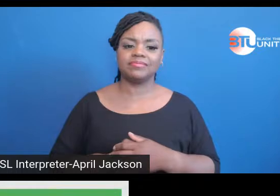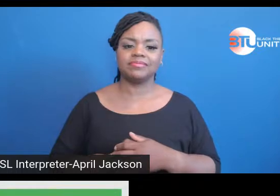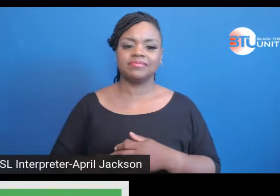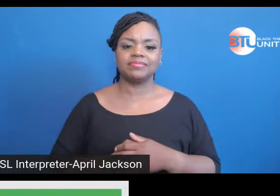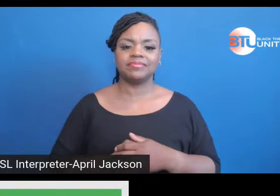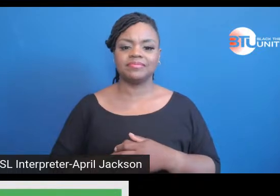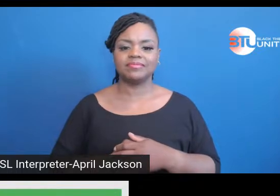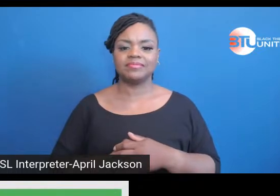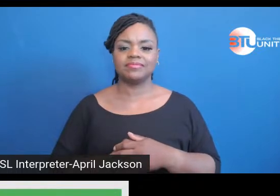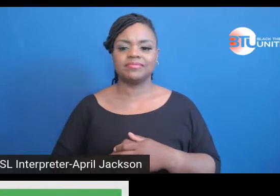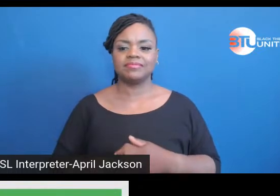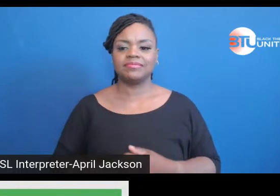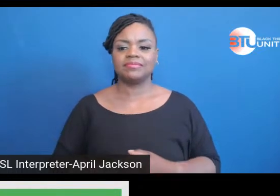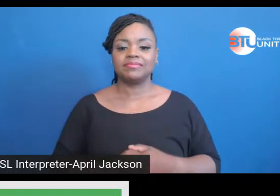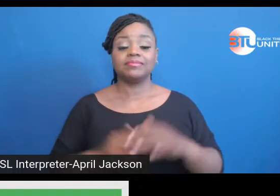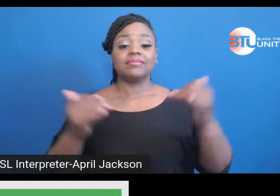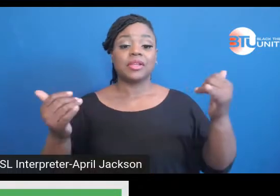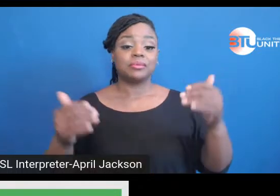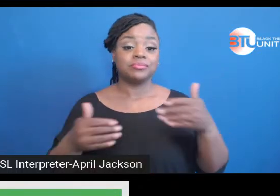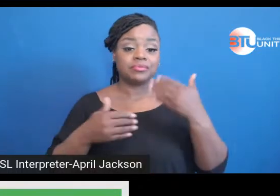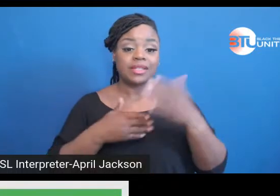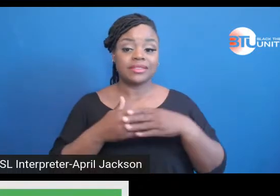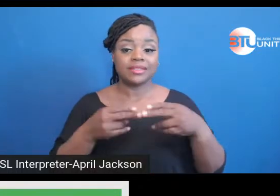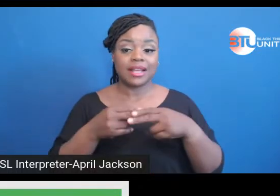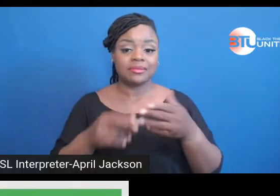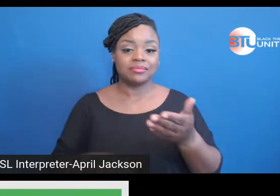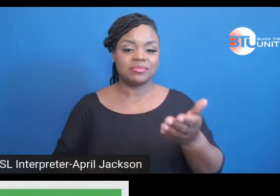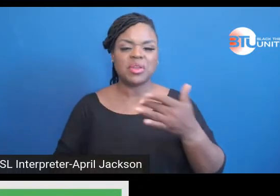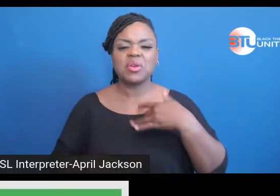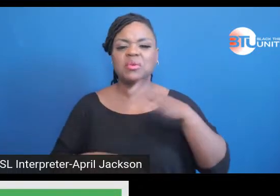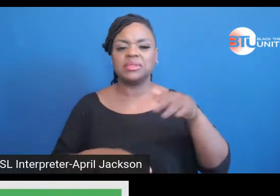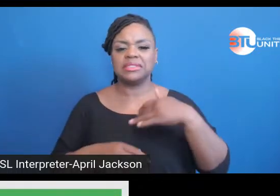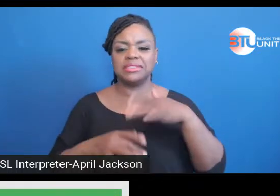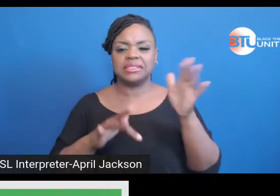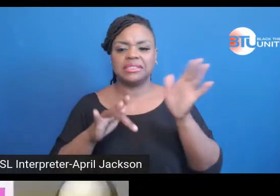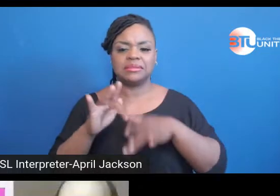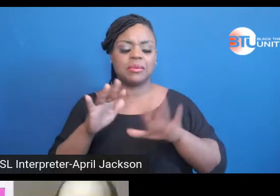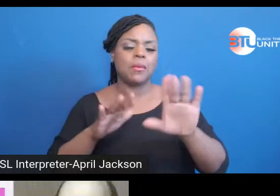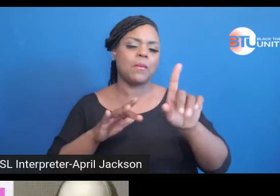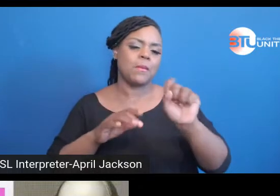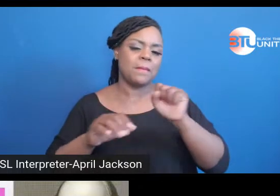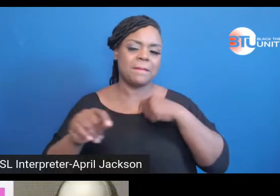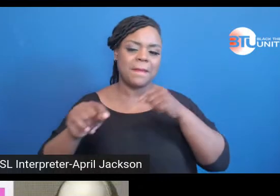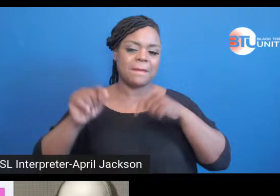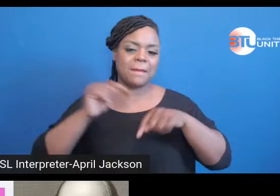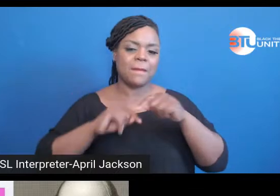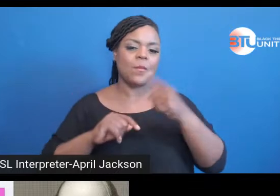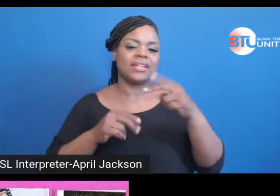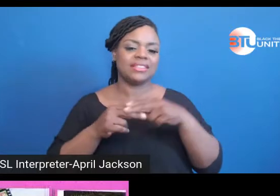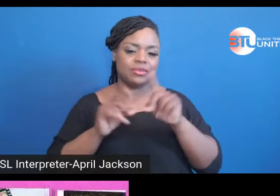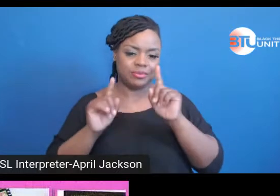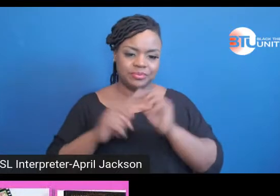We can go past that. Oh, why don't you go back? Go back one.